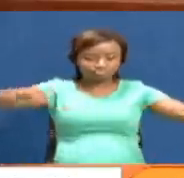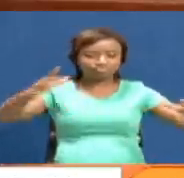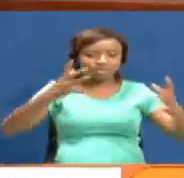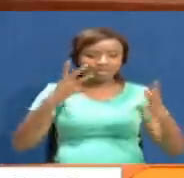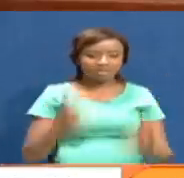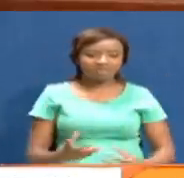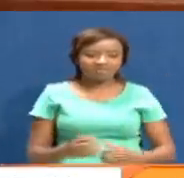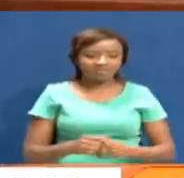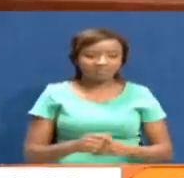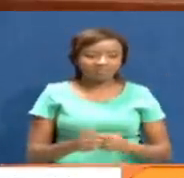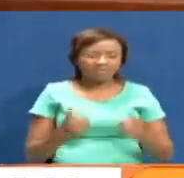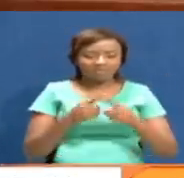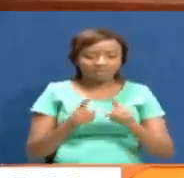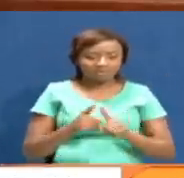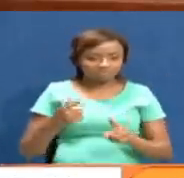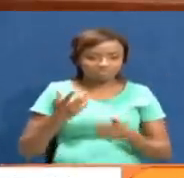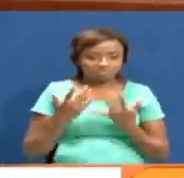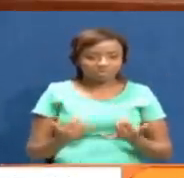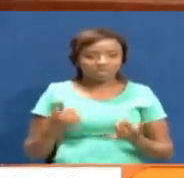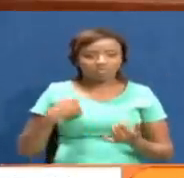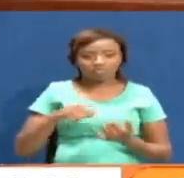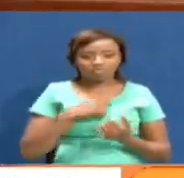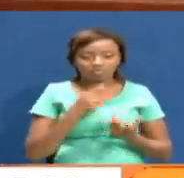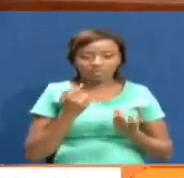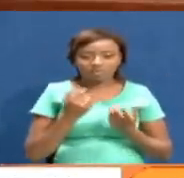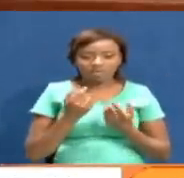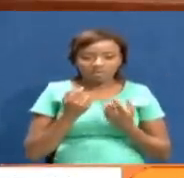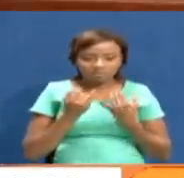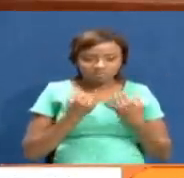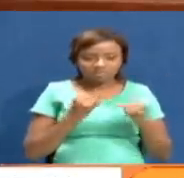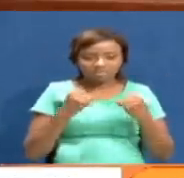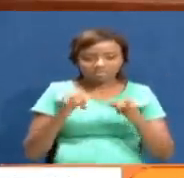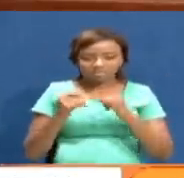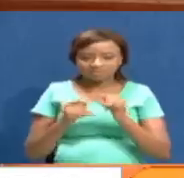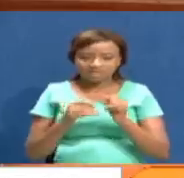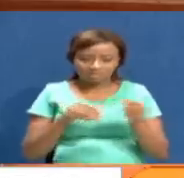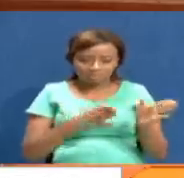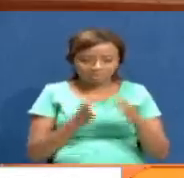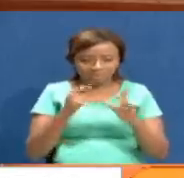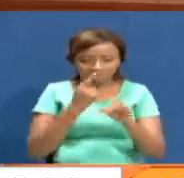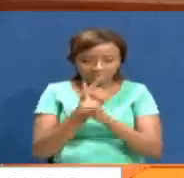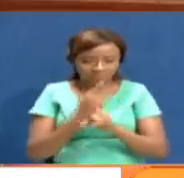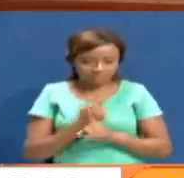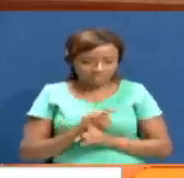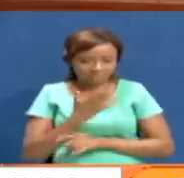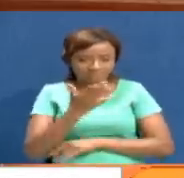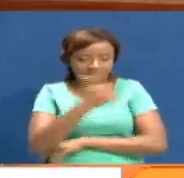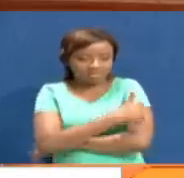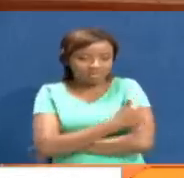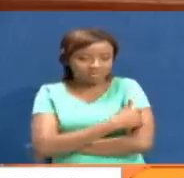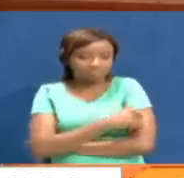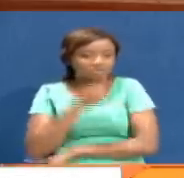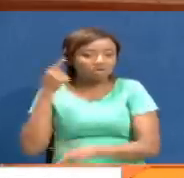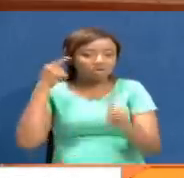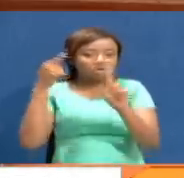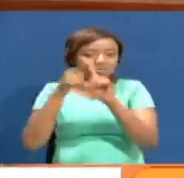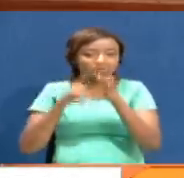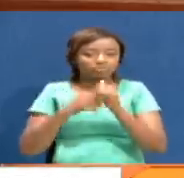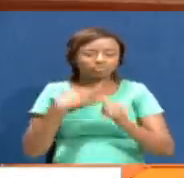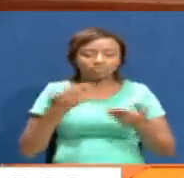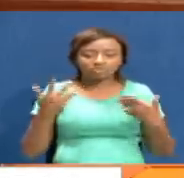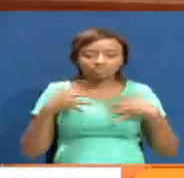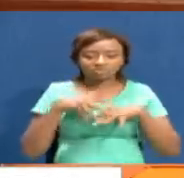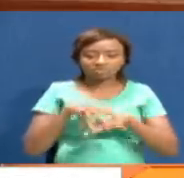But we are doing through the different boards of the hospitals in order to streamline